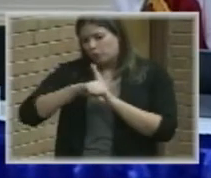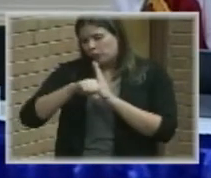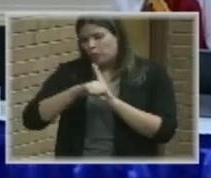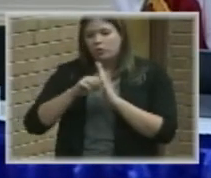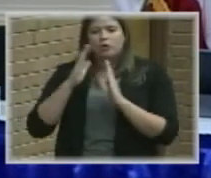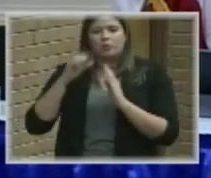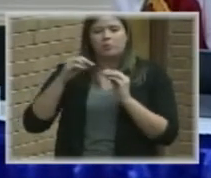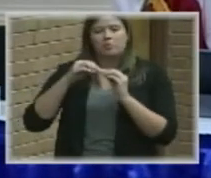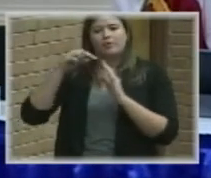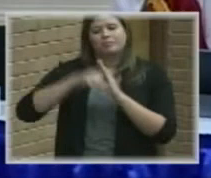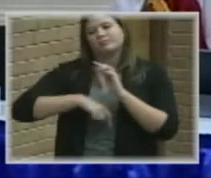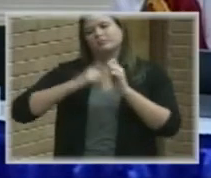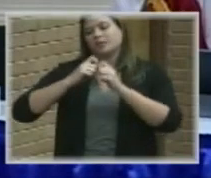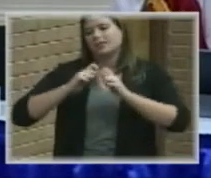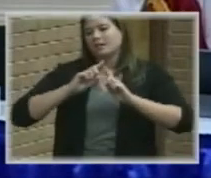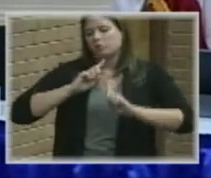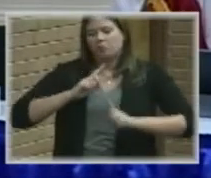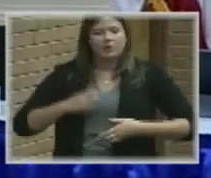of September.